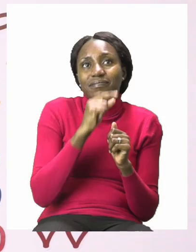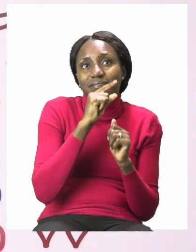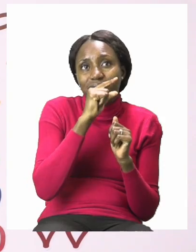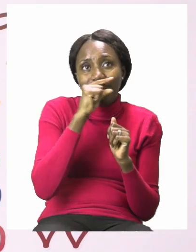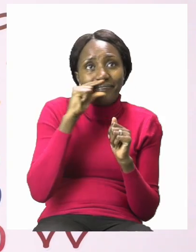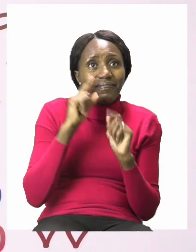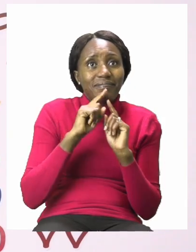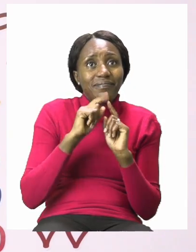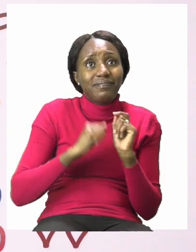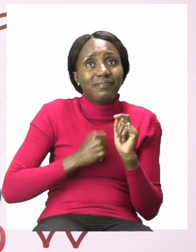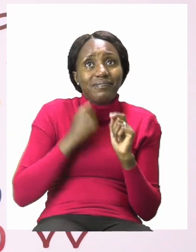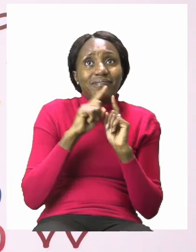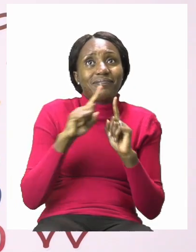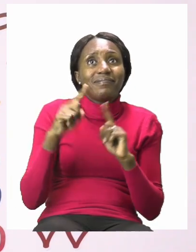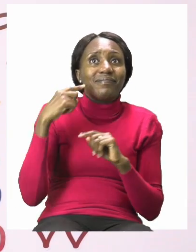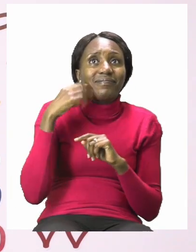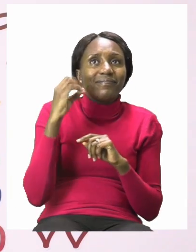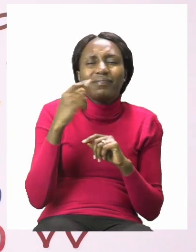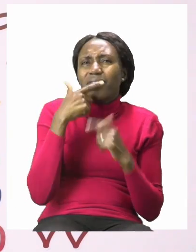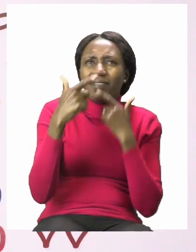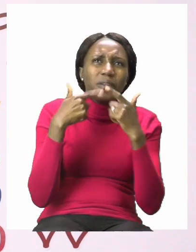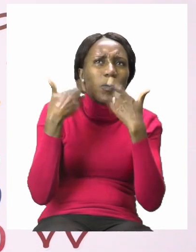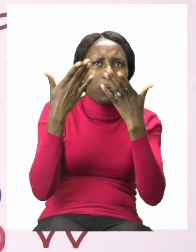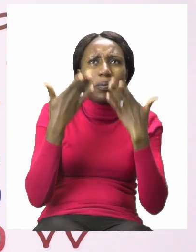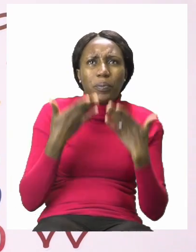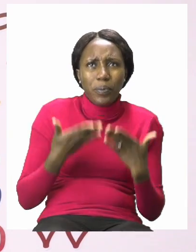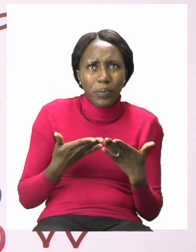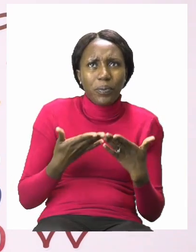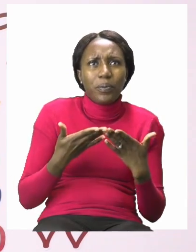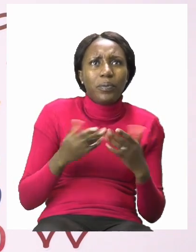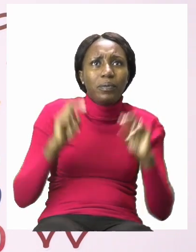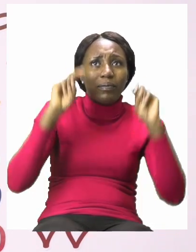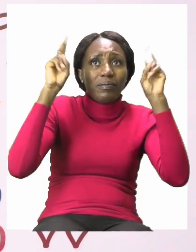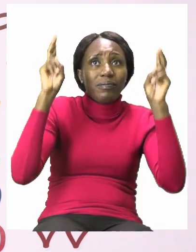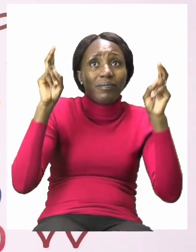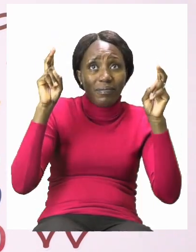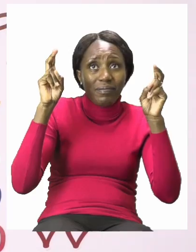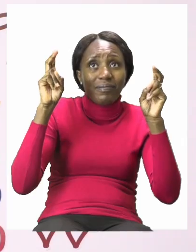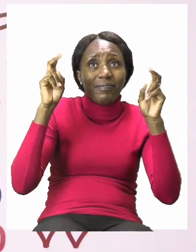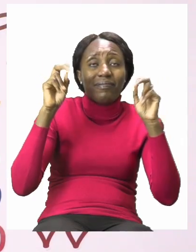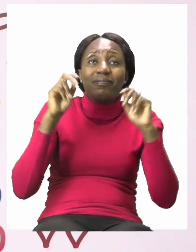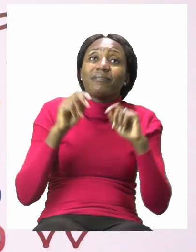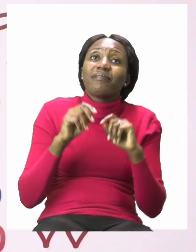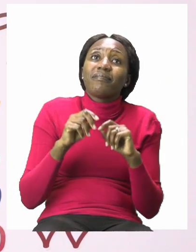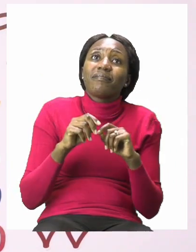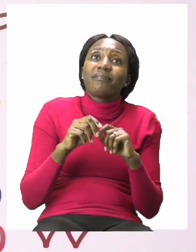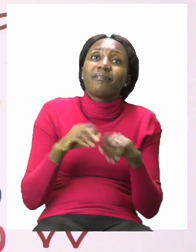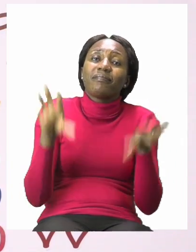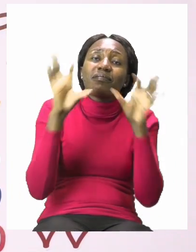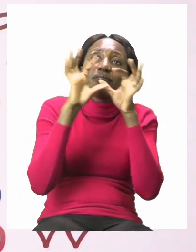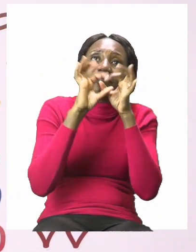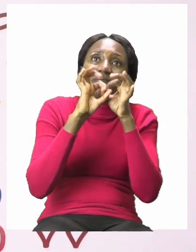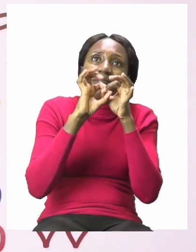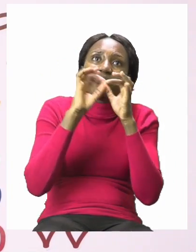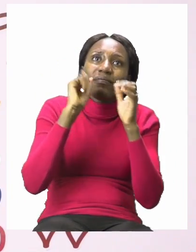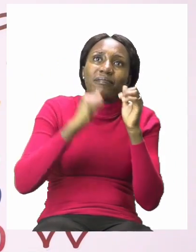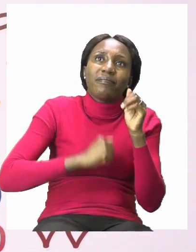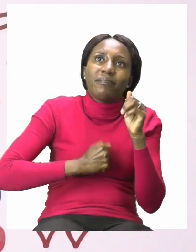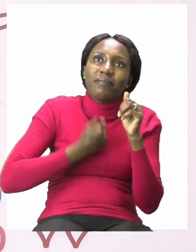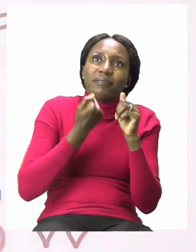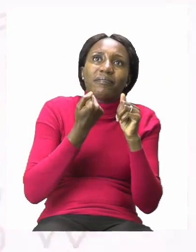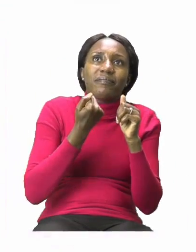thank you so much for joining me today. Our theme this week is